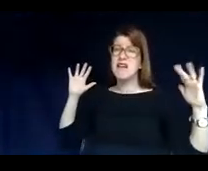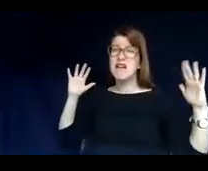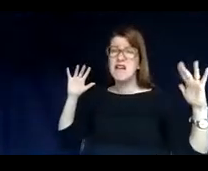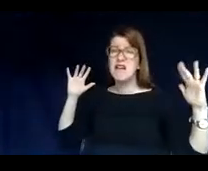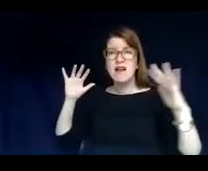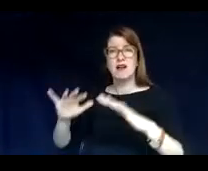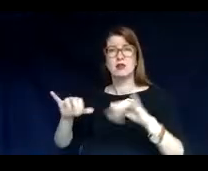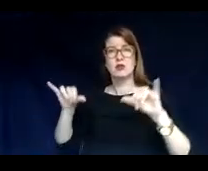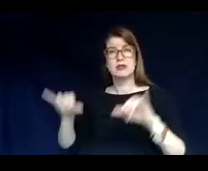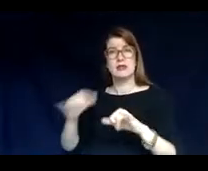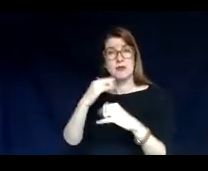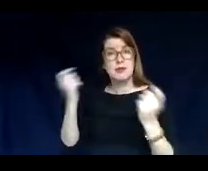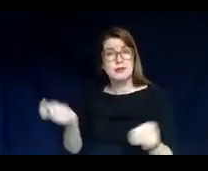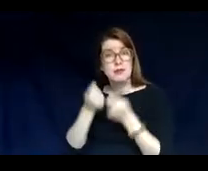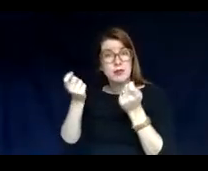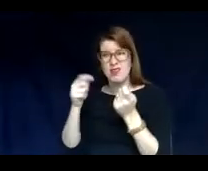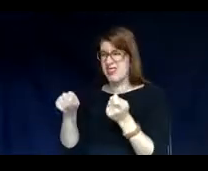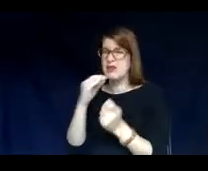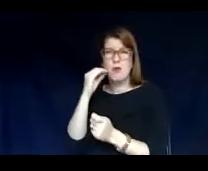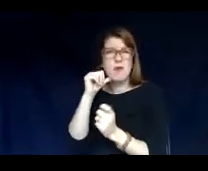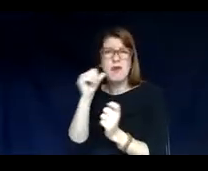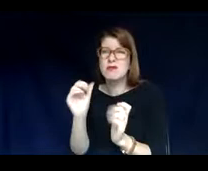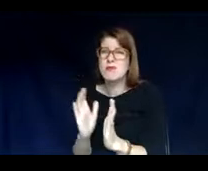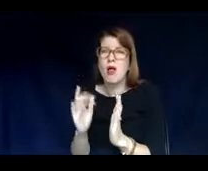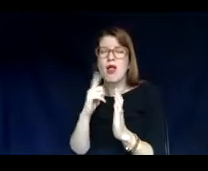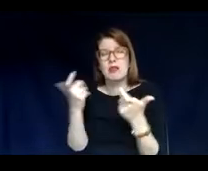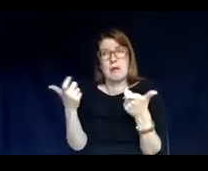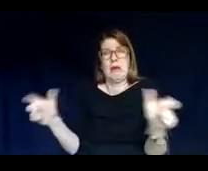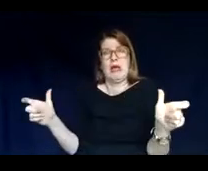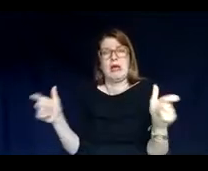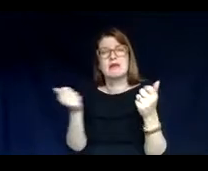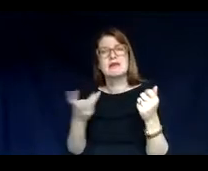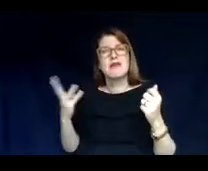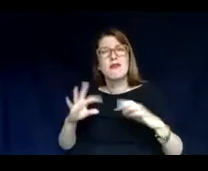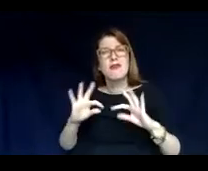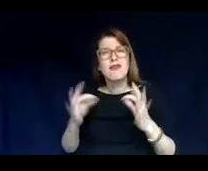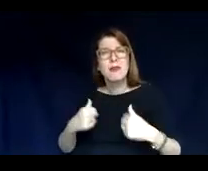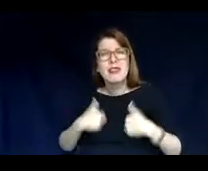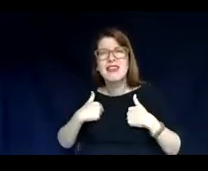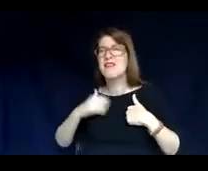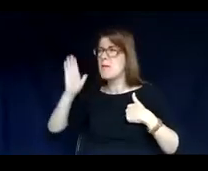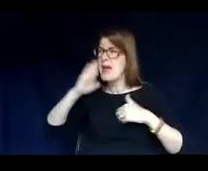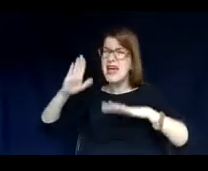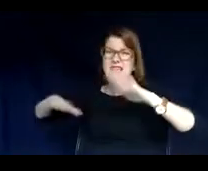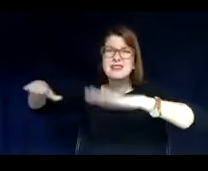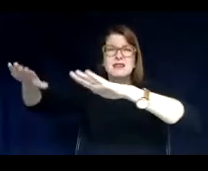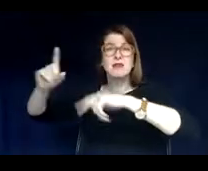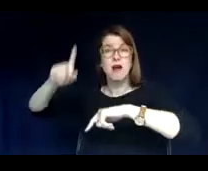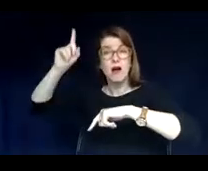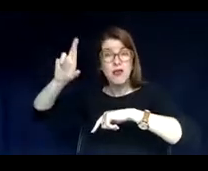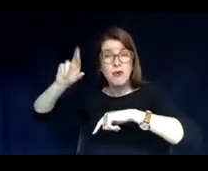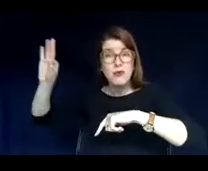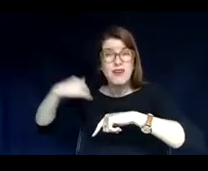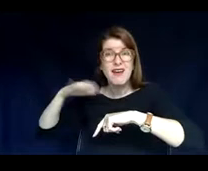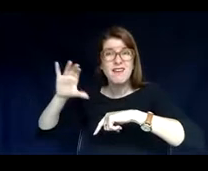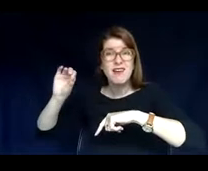coming to stay because they're celebrating. And these homes are not small. They're big. There are multiple families living in it. There are beds everywhere, cots on the rooftop. You're spending